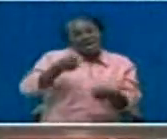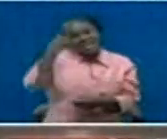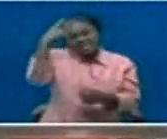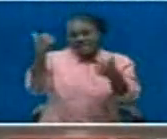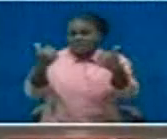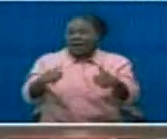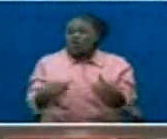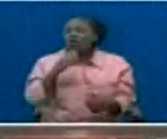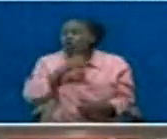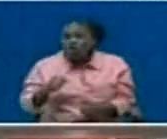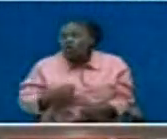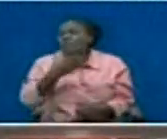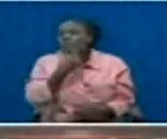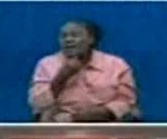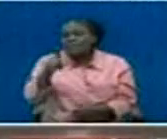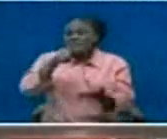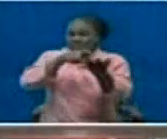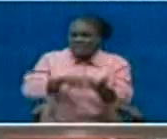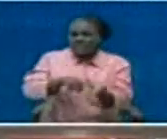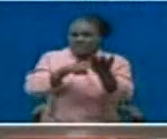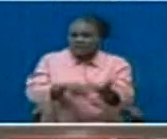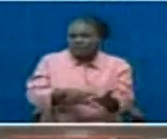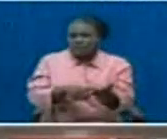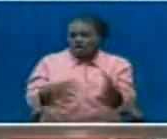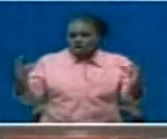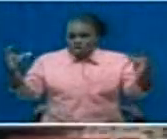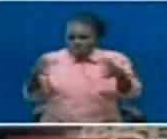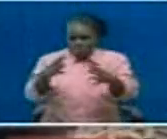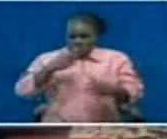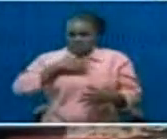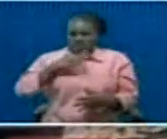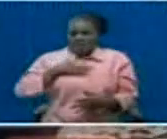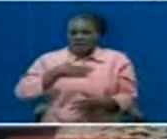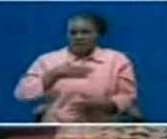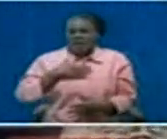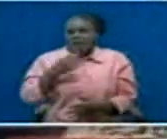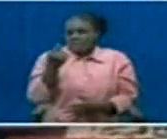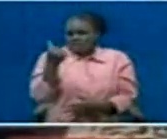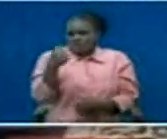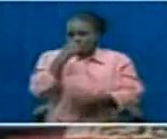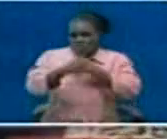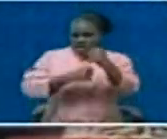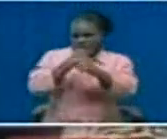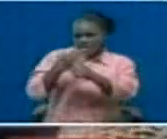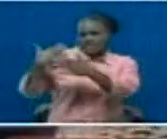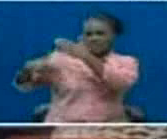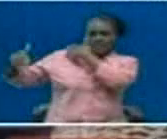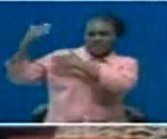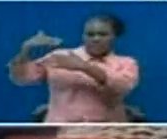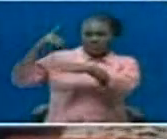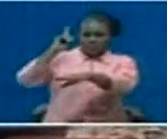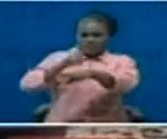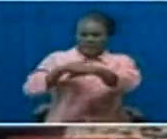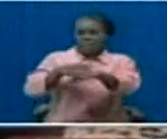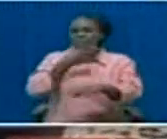old elders, they are terrible. Why? They are terrible. You know, Jeff, in our community, there was just a few years ago or sometimes back,